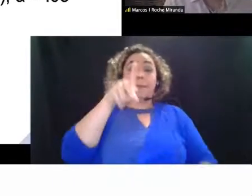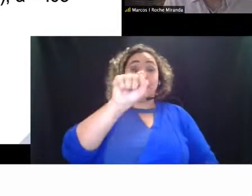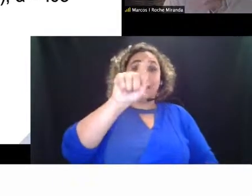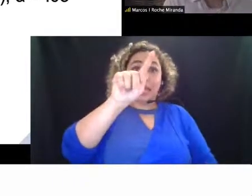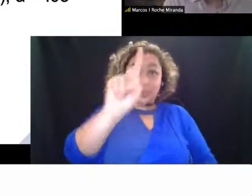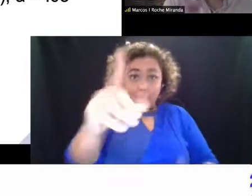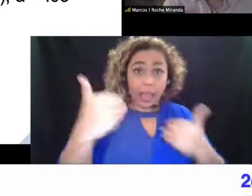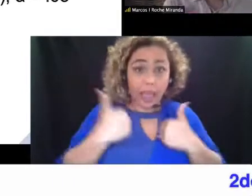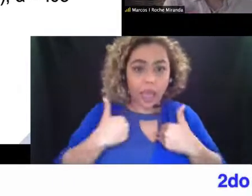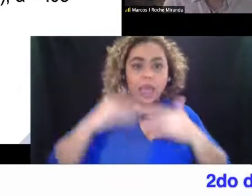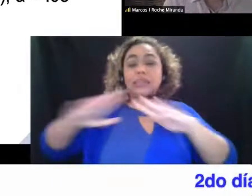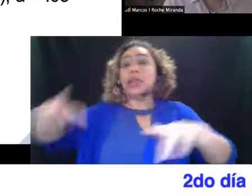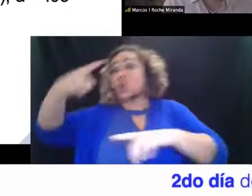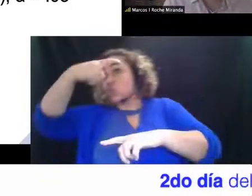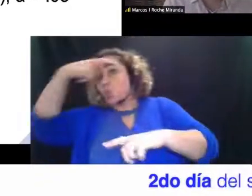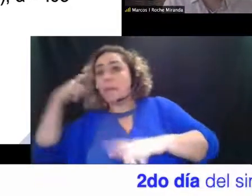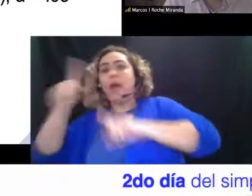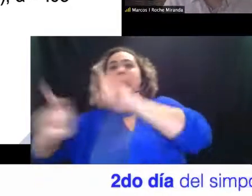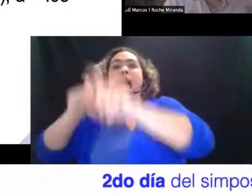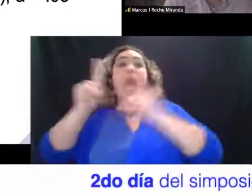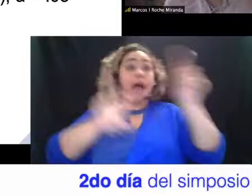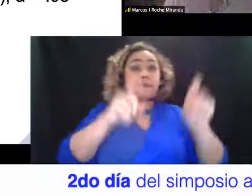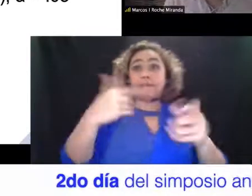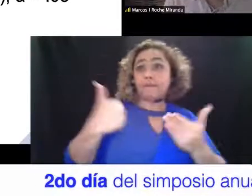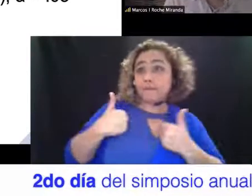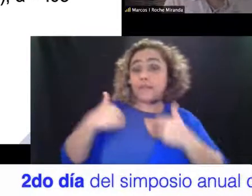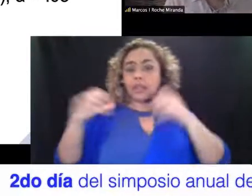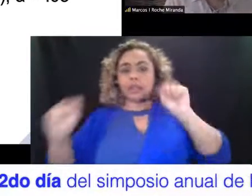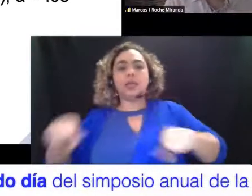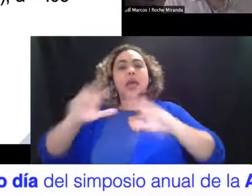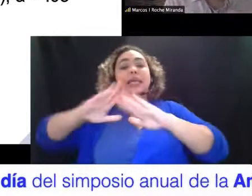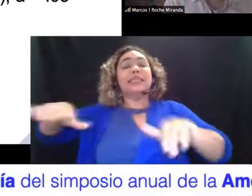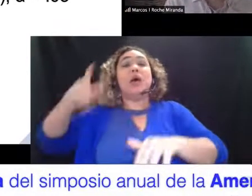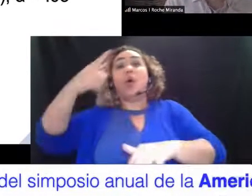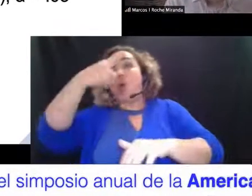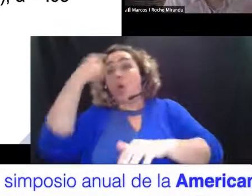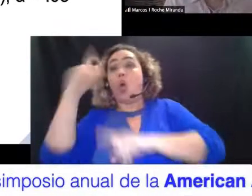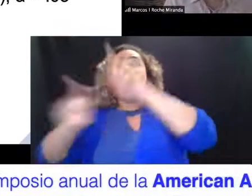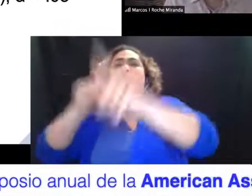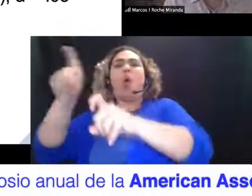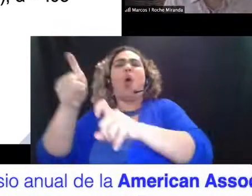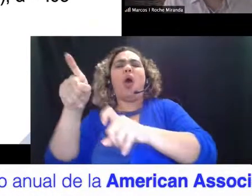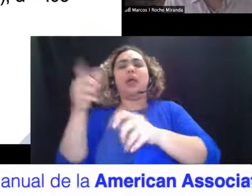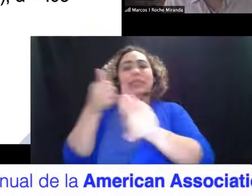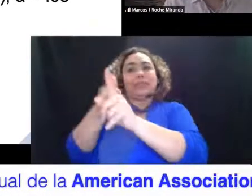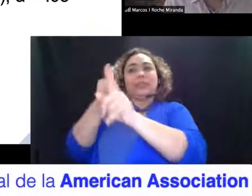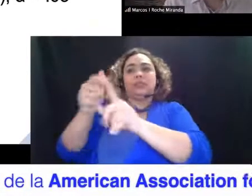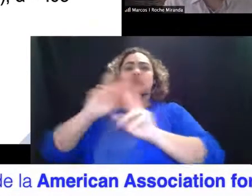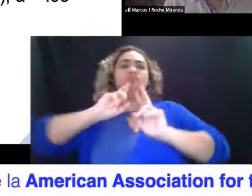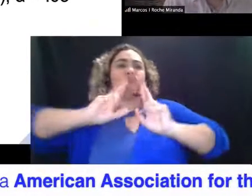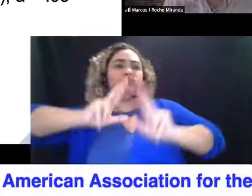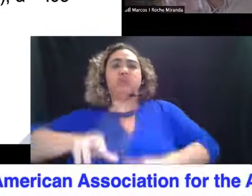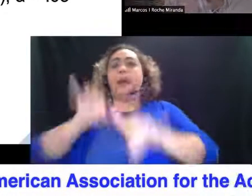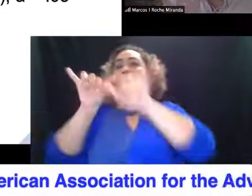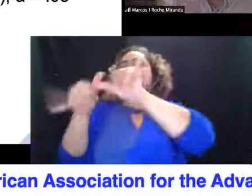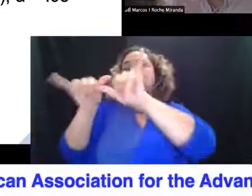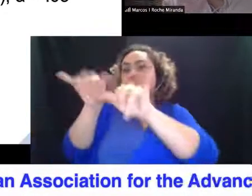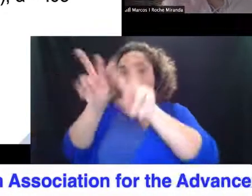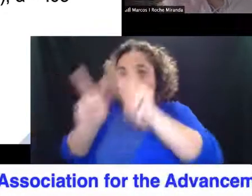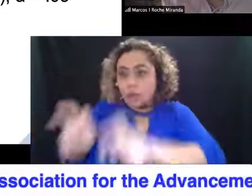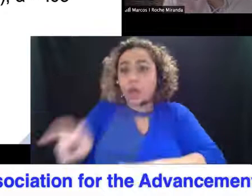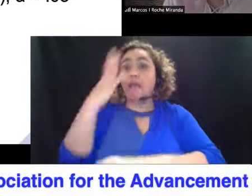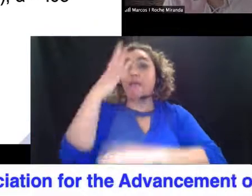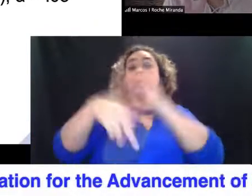and childhood trauma questionnaire scores. The childhood trauma questionnaire is a self-report that measures 5 types